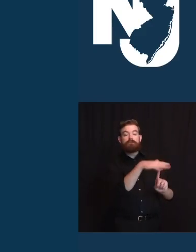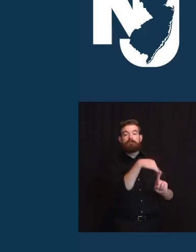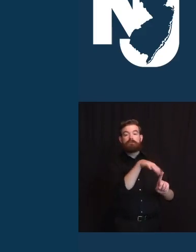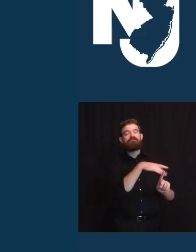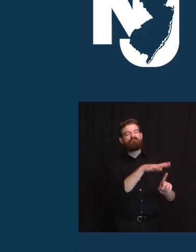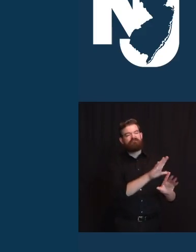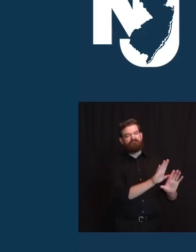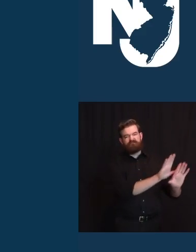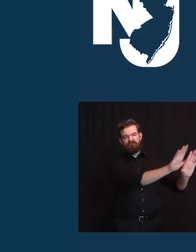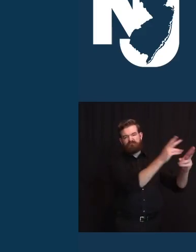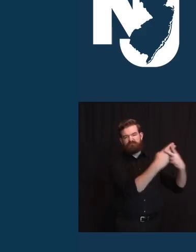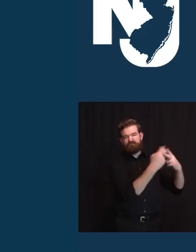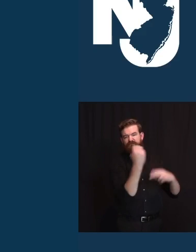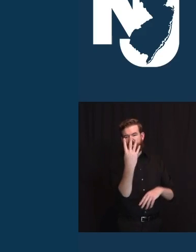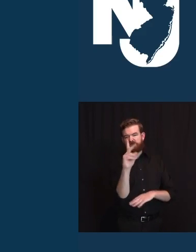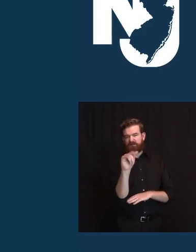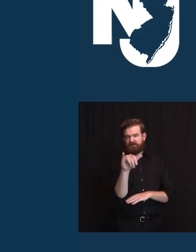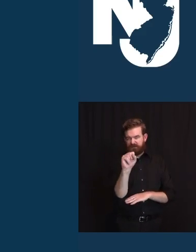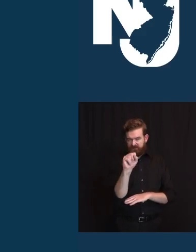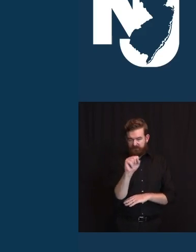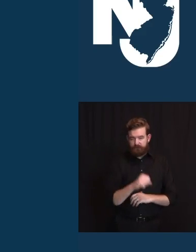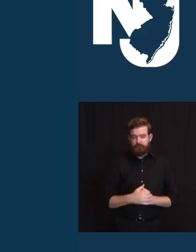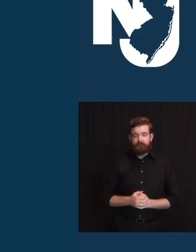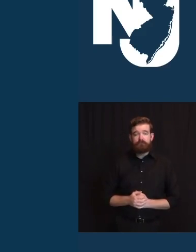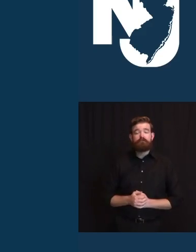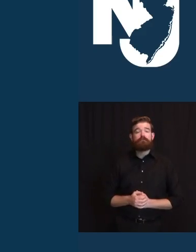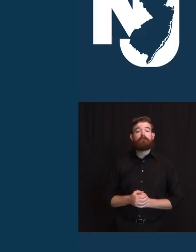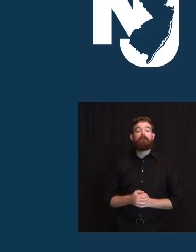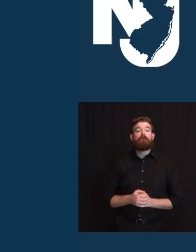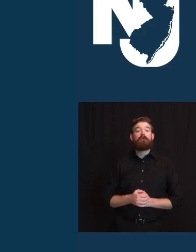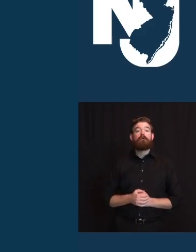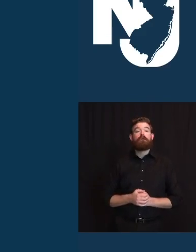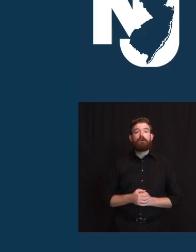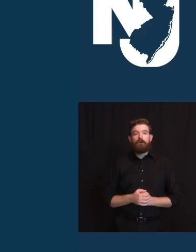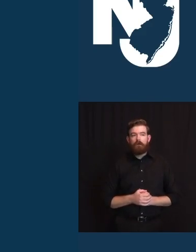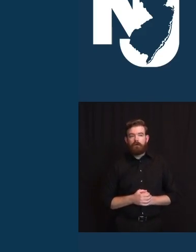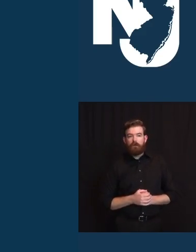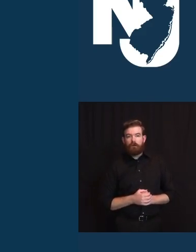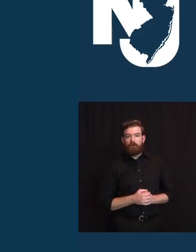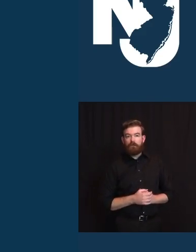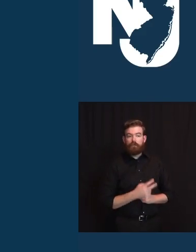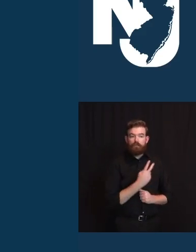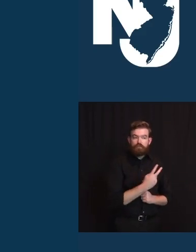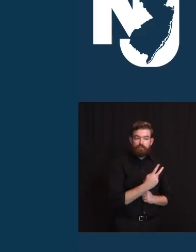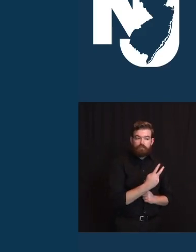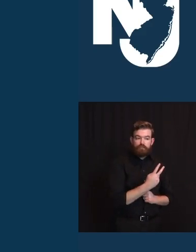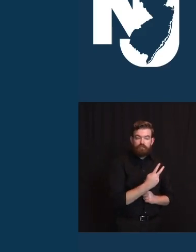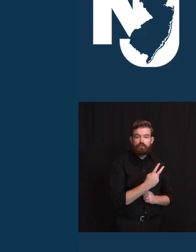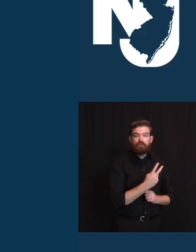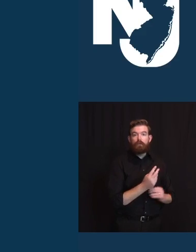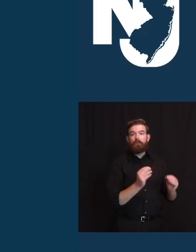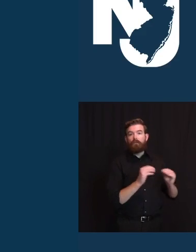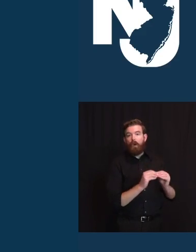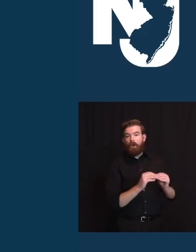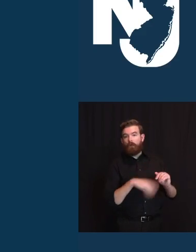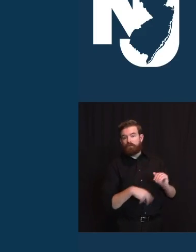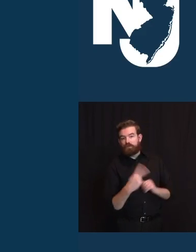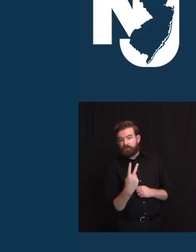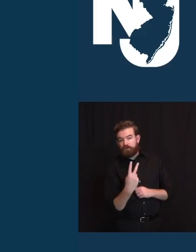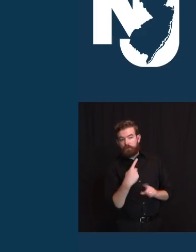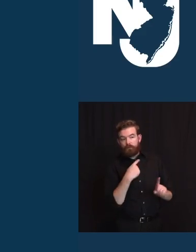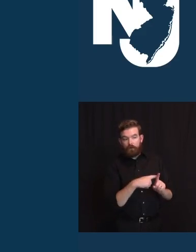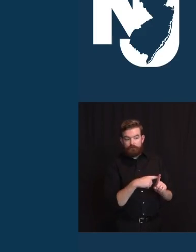more cases in the same classroom, or what we would say is an outbreak linked to one cohort, the school can